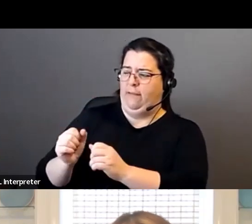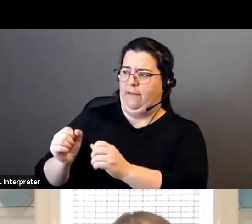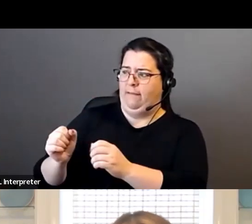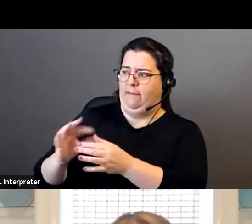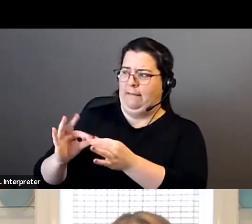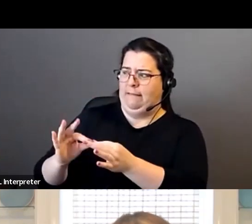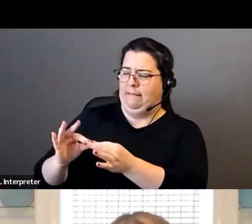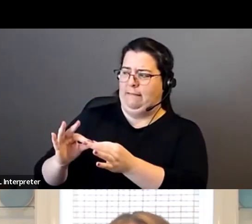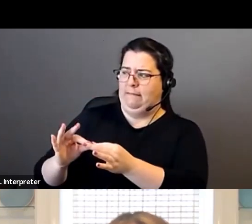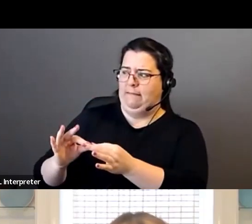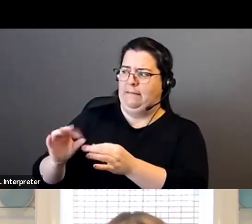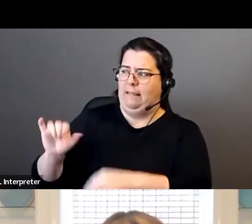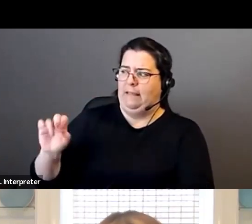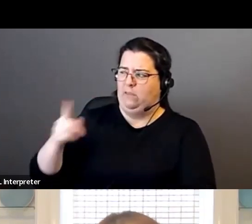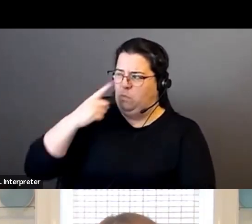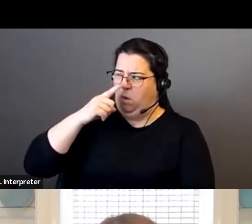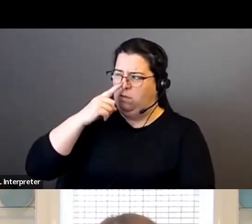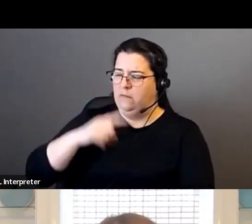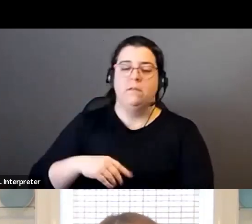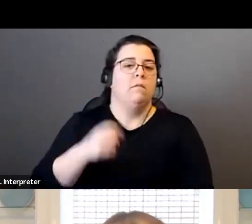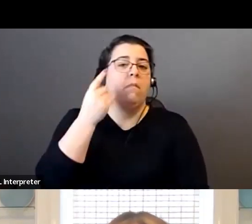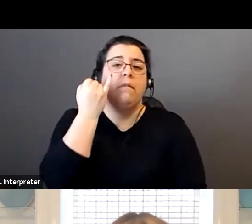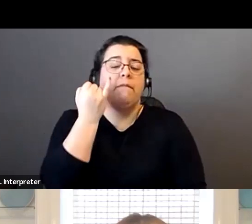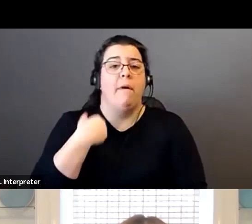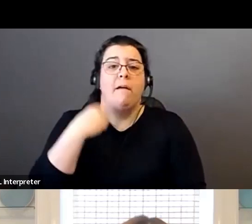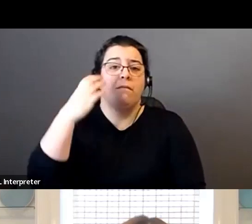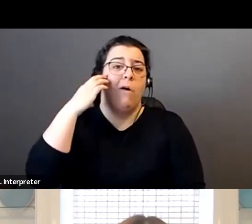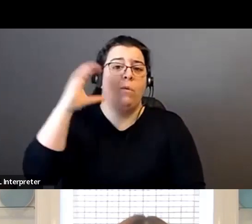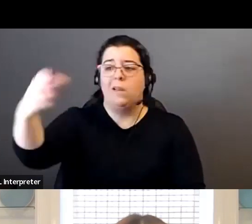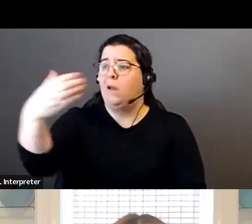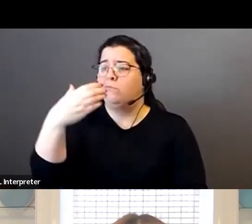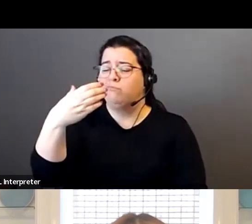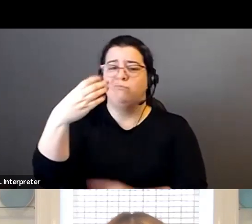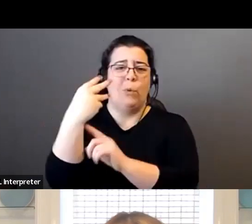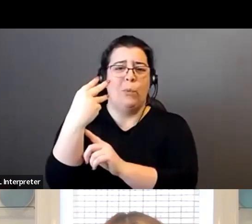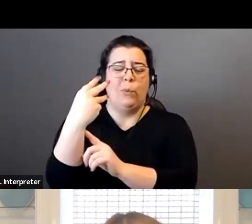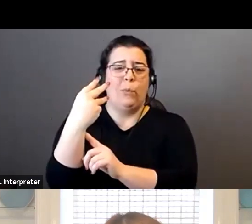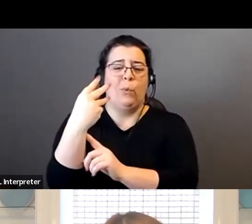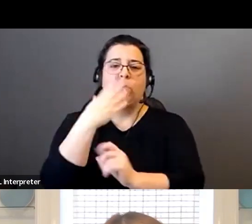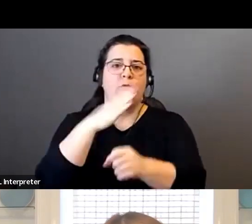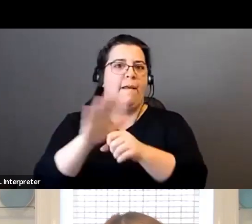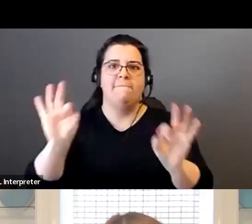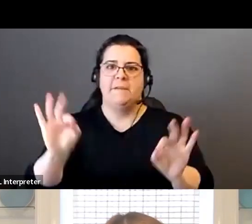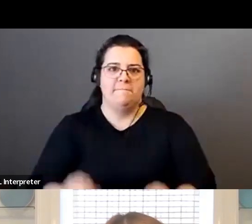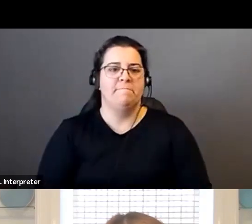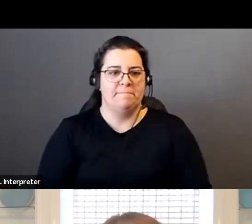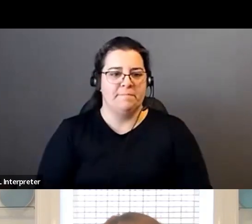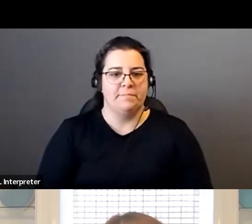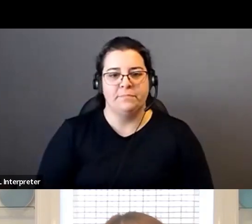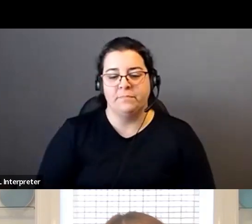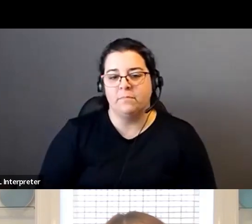Done. Cool. And then my second question before that was actually, what do you do if you have